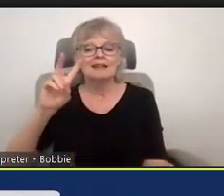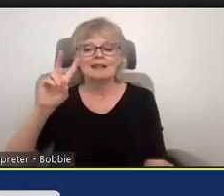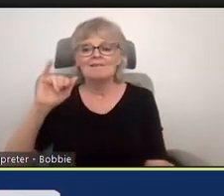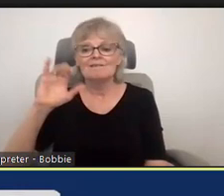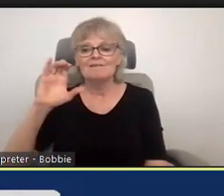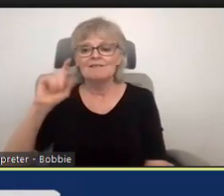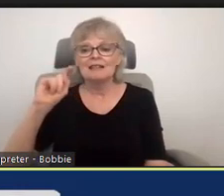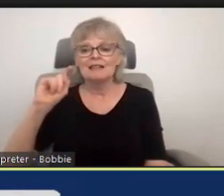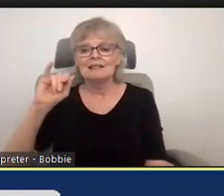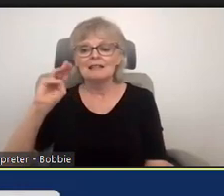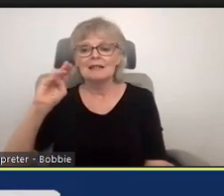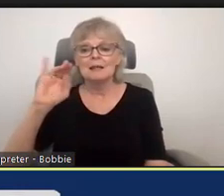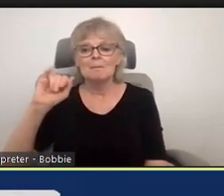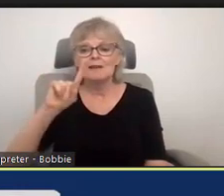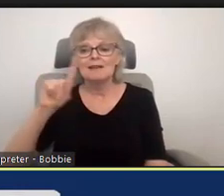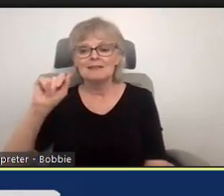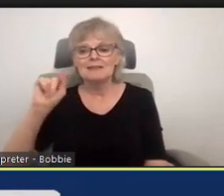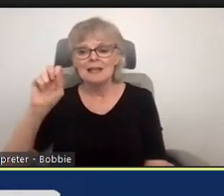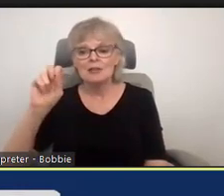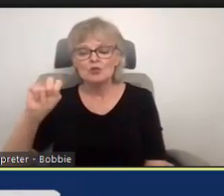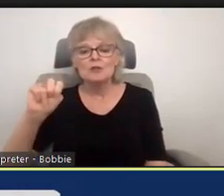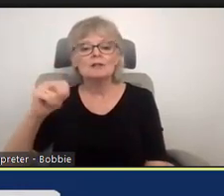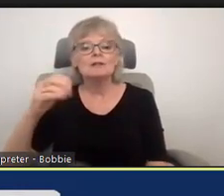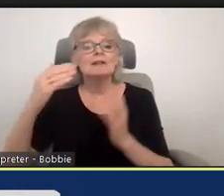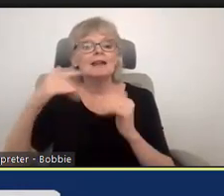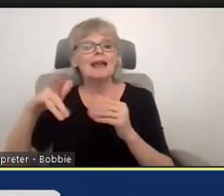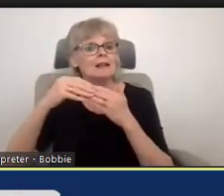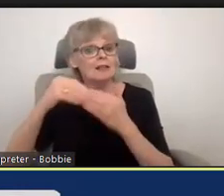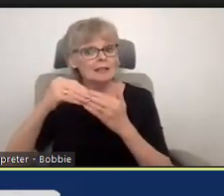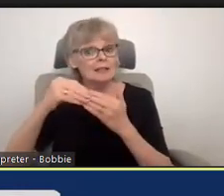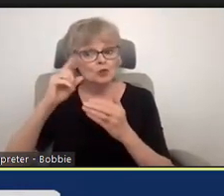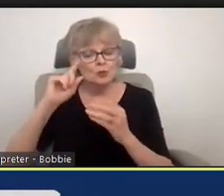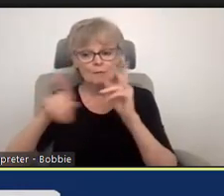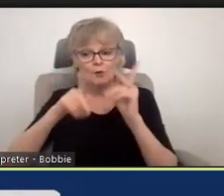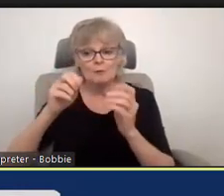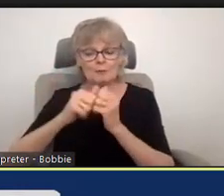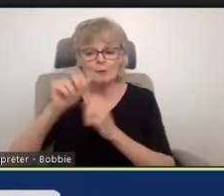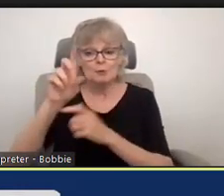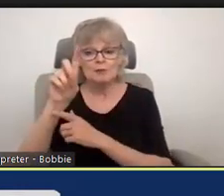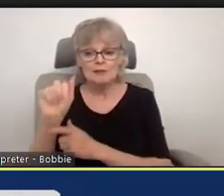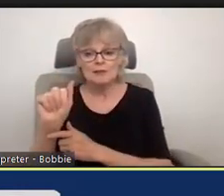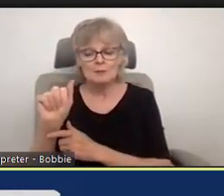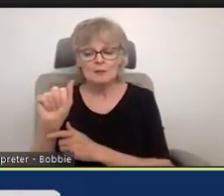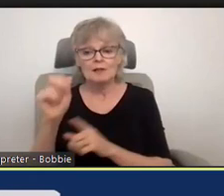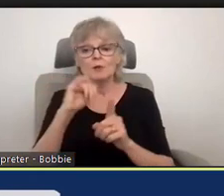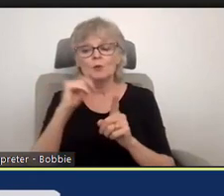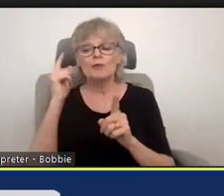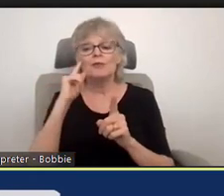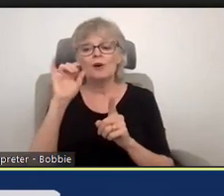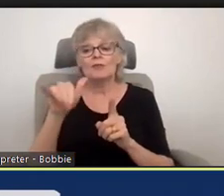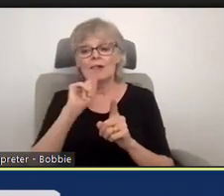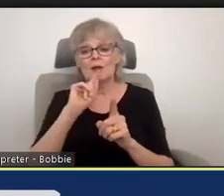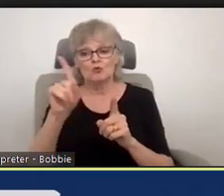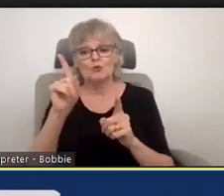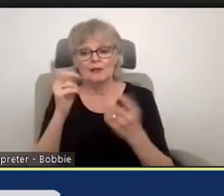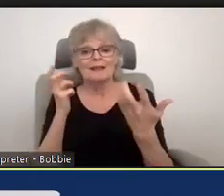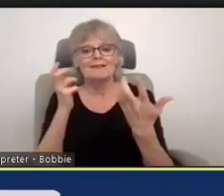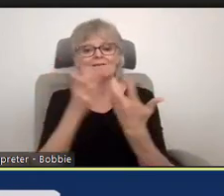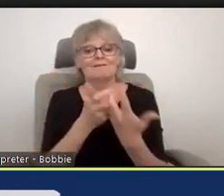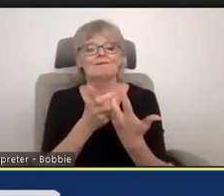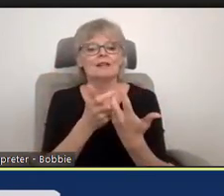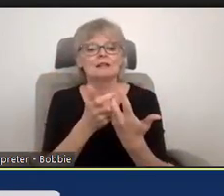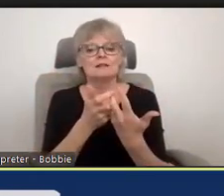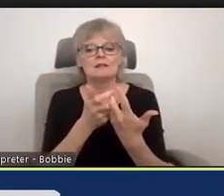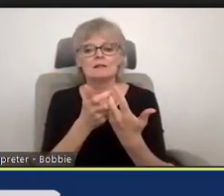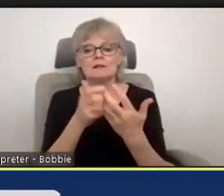also leadership for individuals with disabilities. And we thought that that really fit in with the work